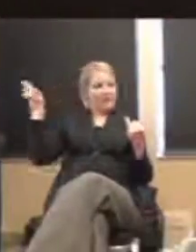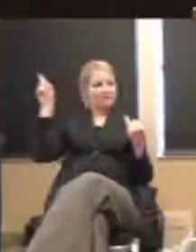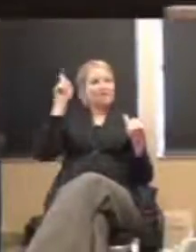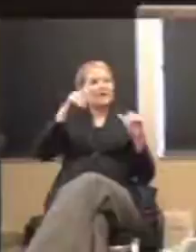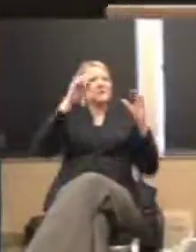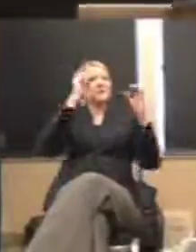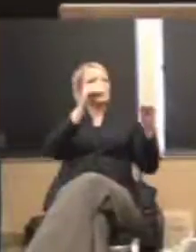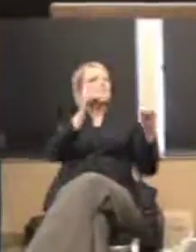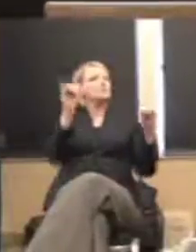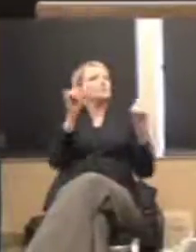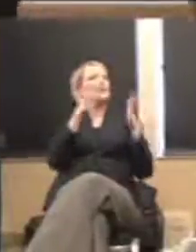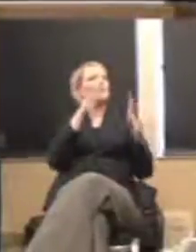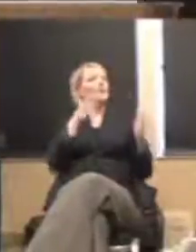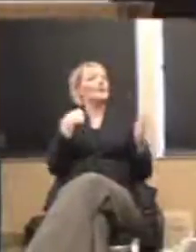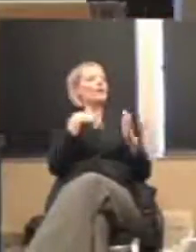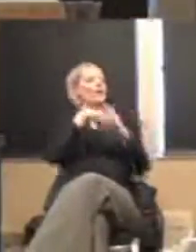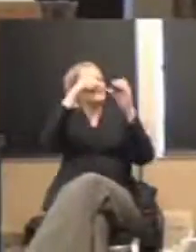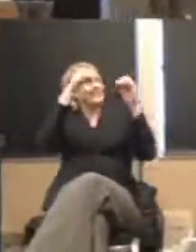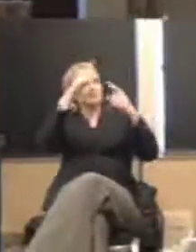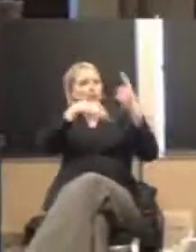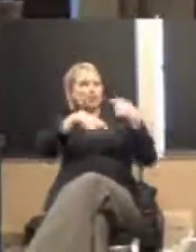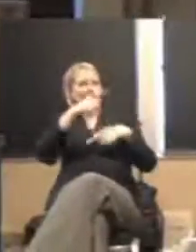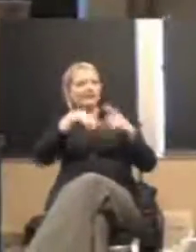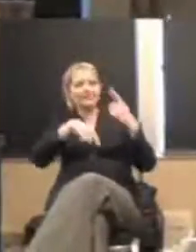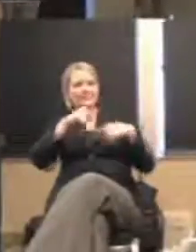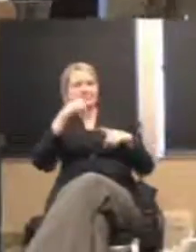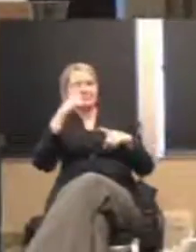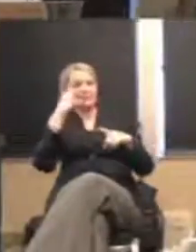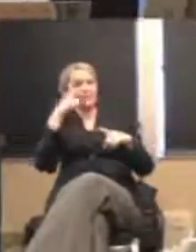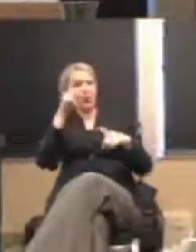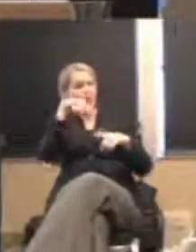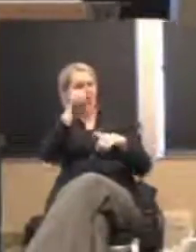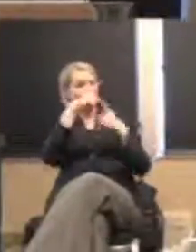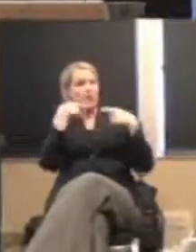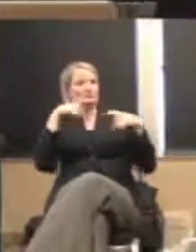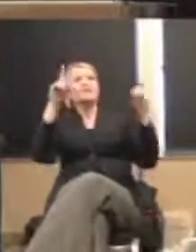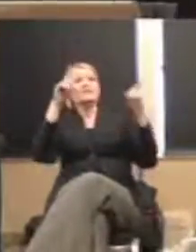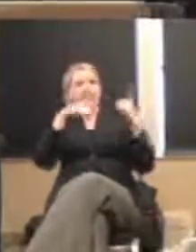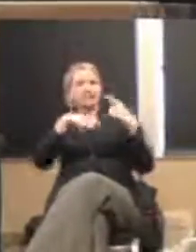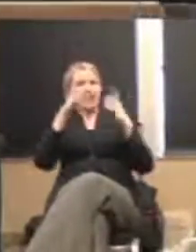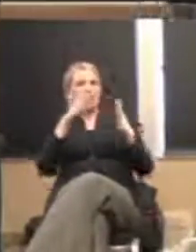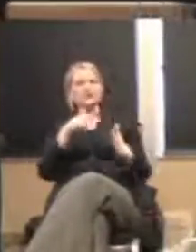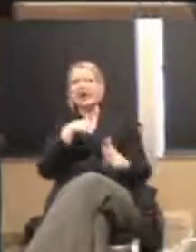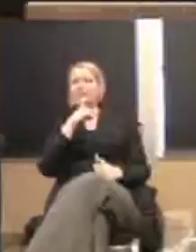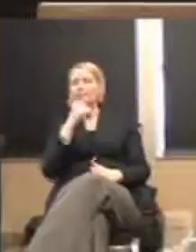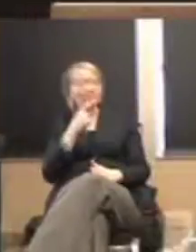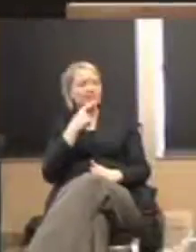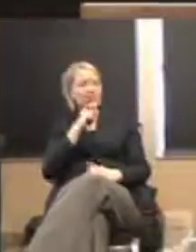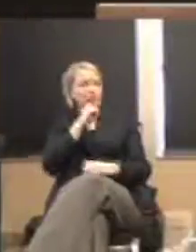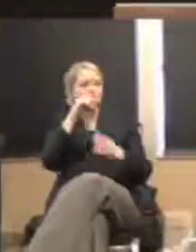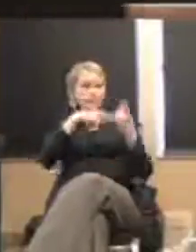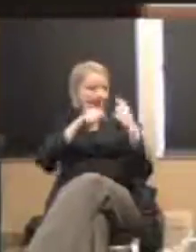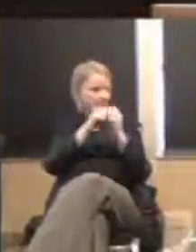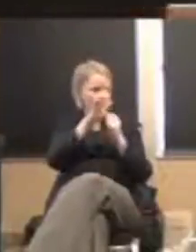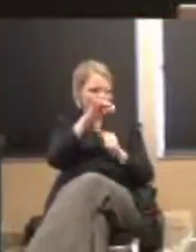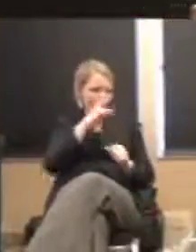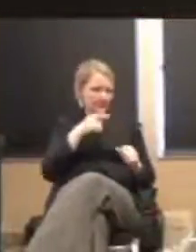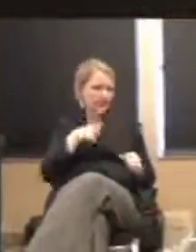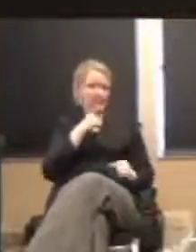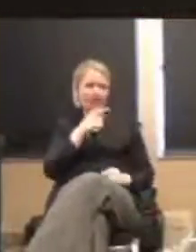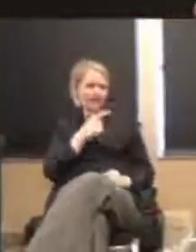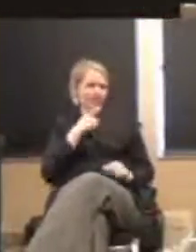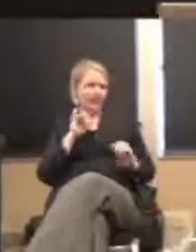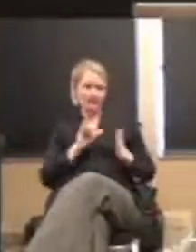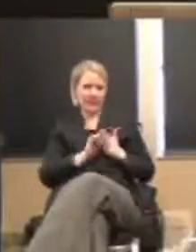we teach signs to kids who are successful signers, right? I'm not saying don't sign with your kids at all. Sign